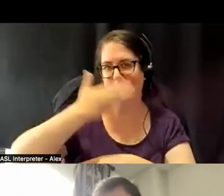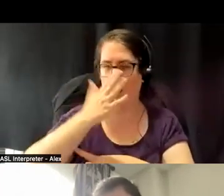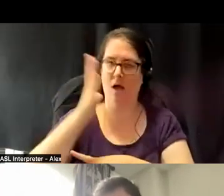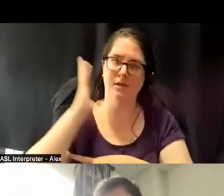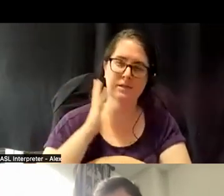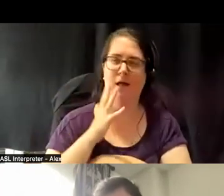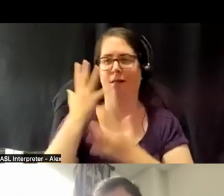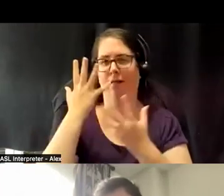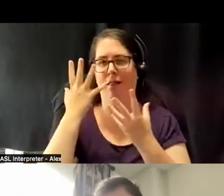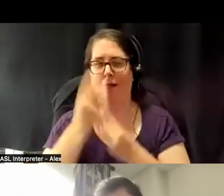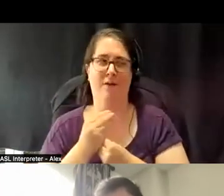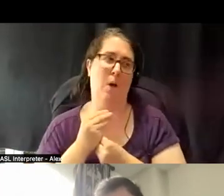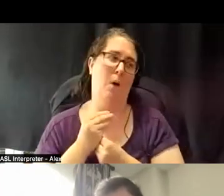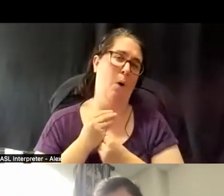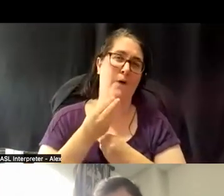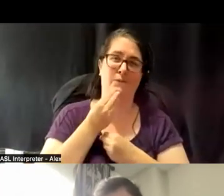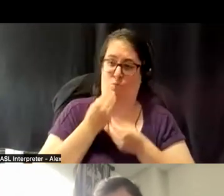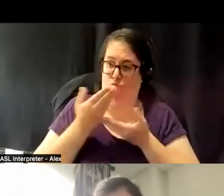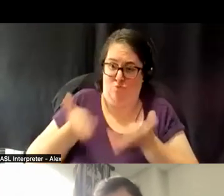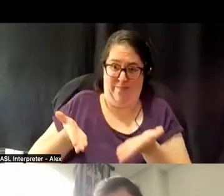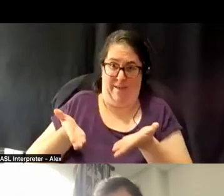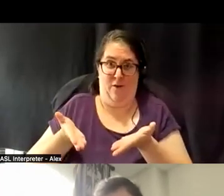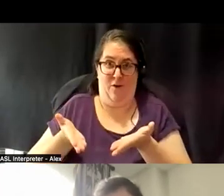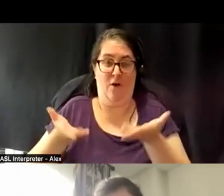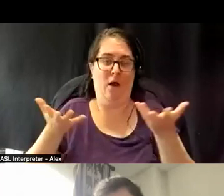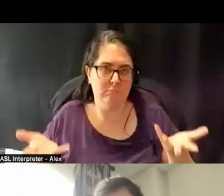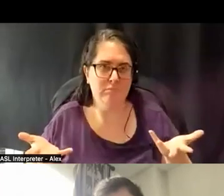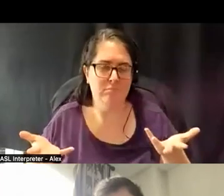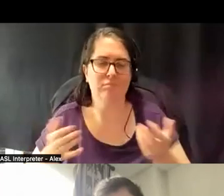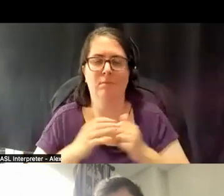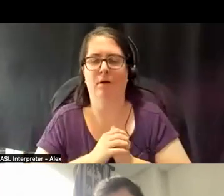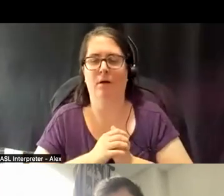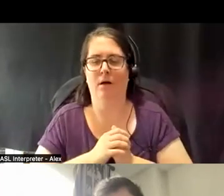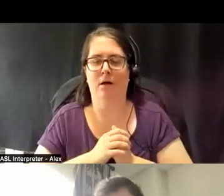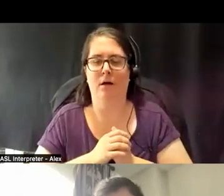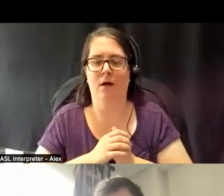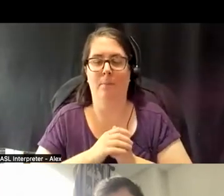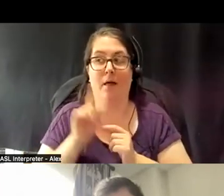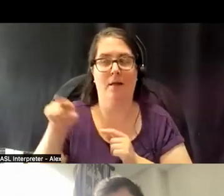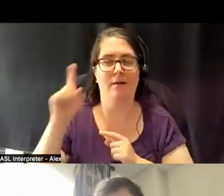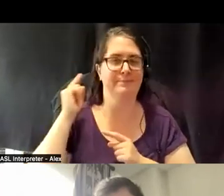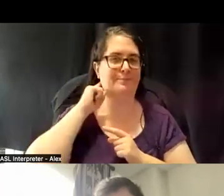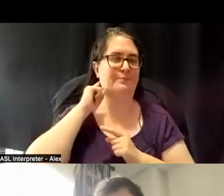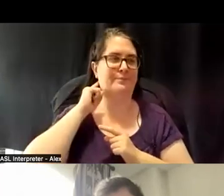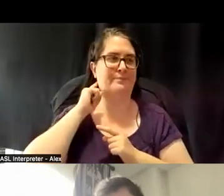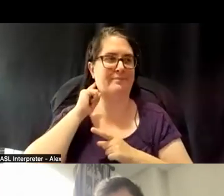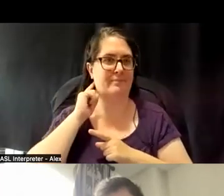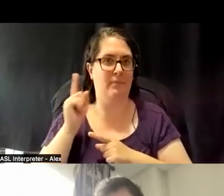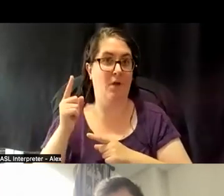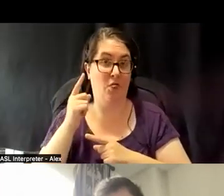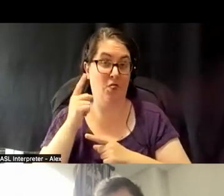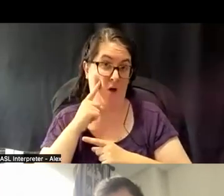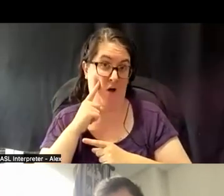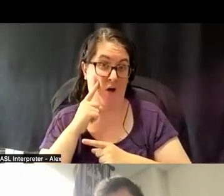the loveliness of having food right at your fingertips. Although in the back of their mind, they also thought that they were